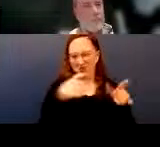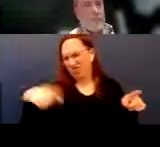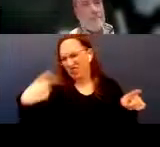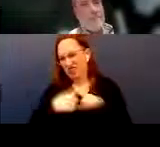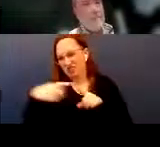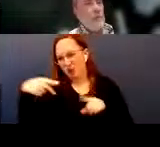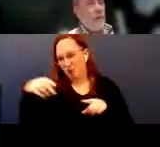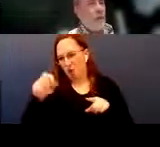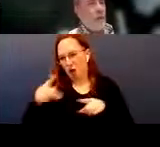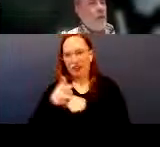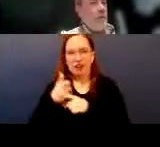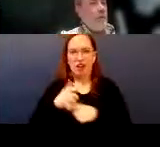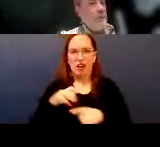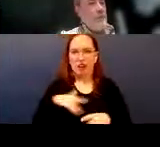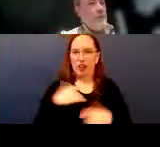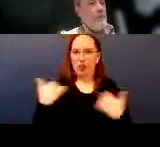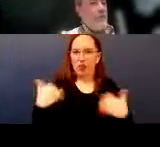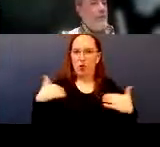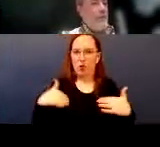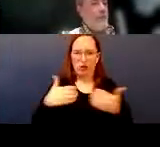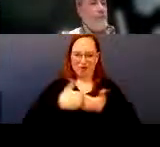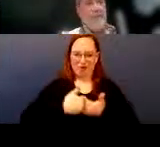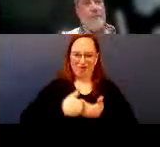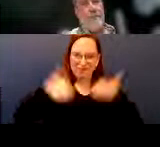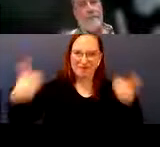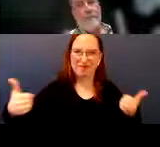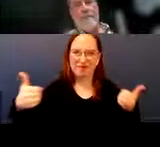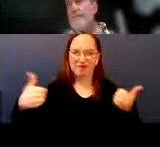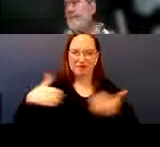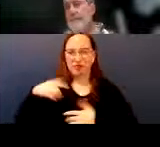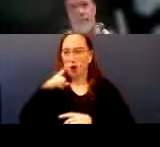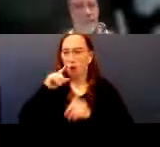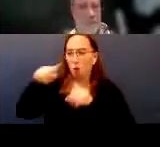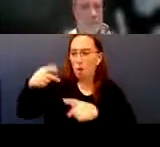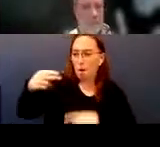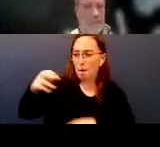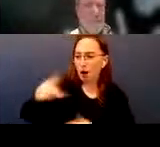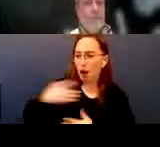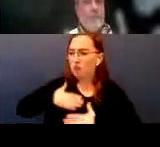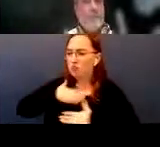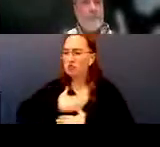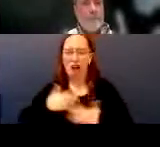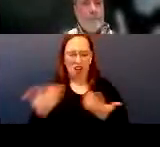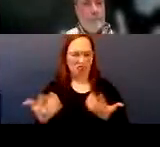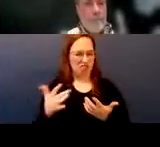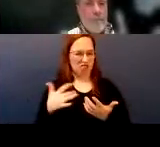major dividers for enjoyment of the park. For instance, Barton Springs Road really